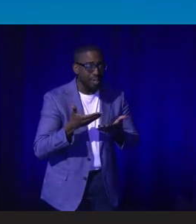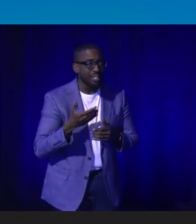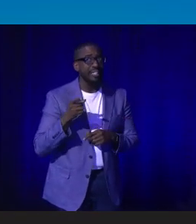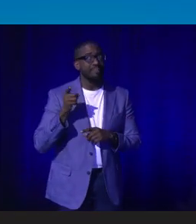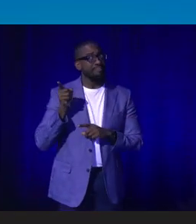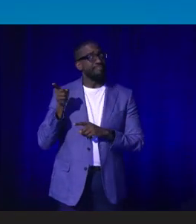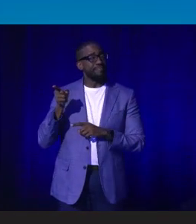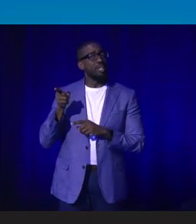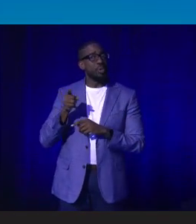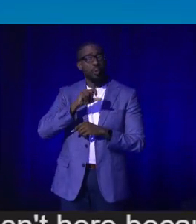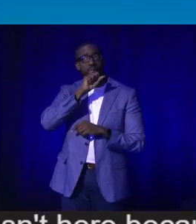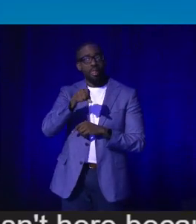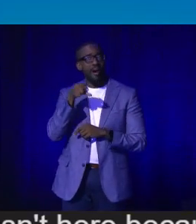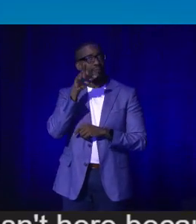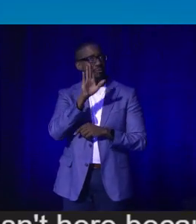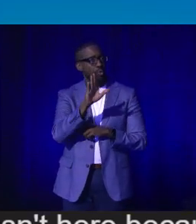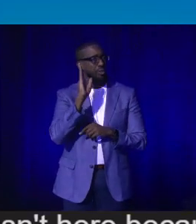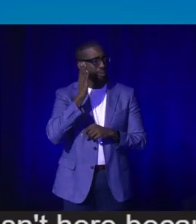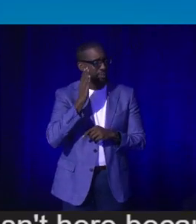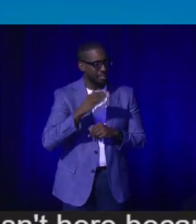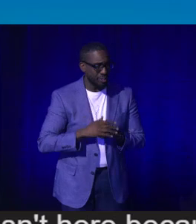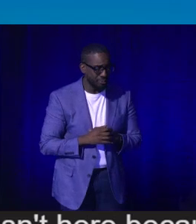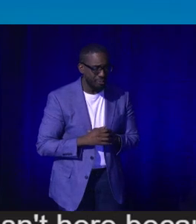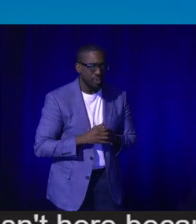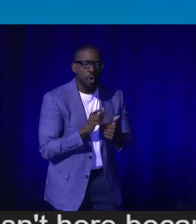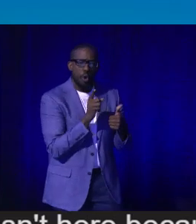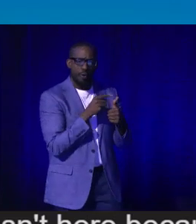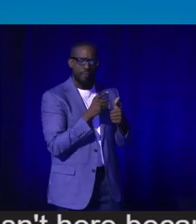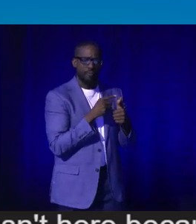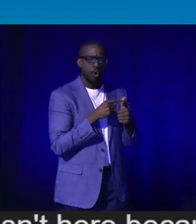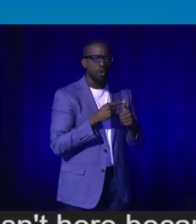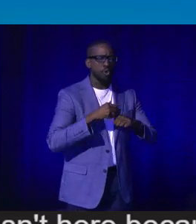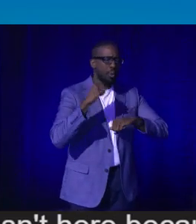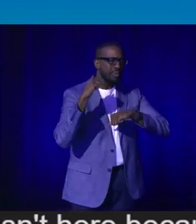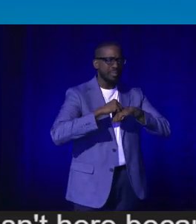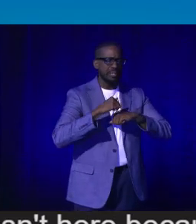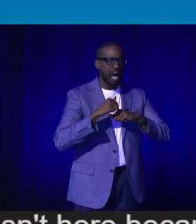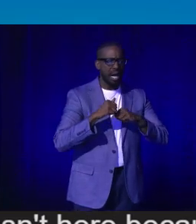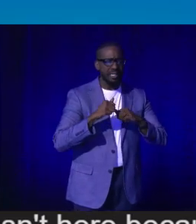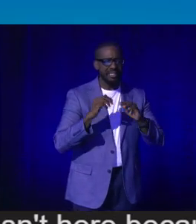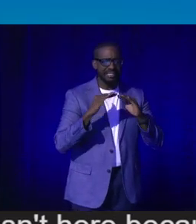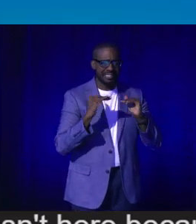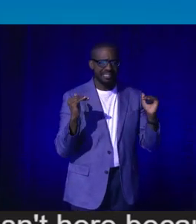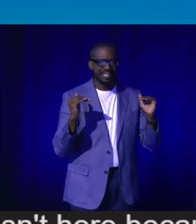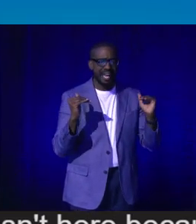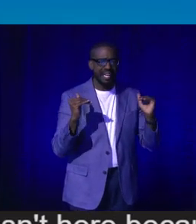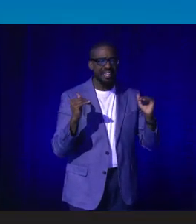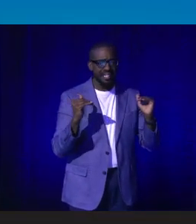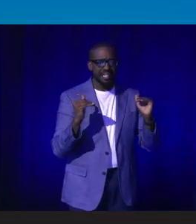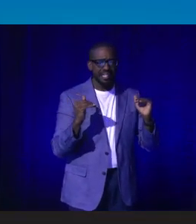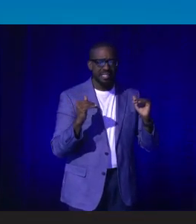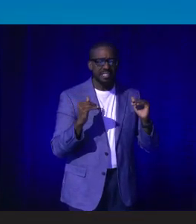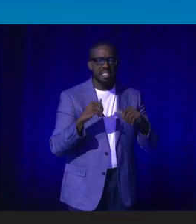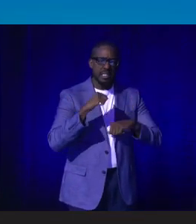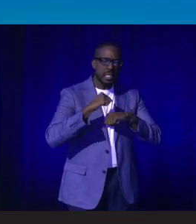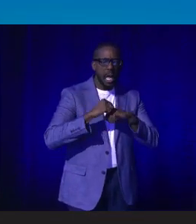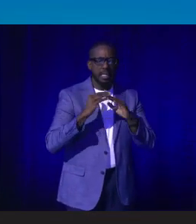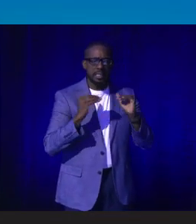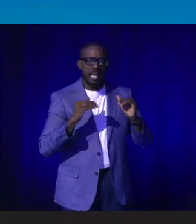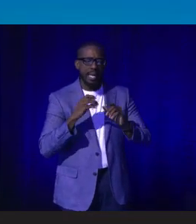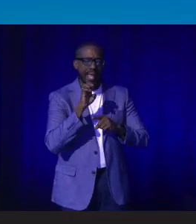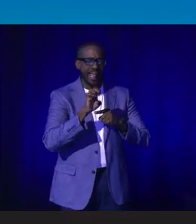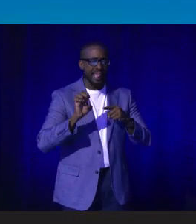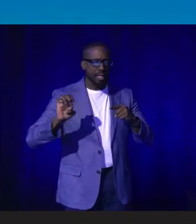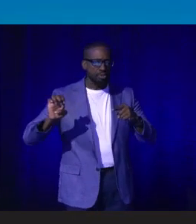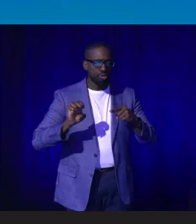So there was a sort of brief mention of solid-state electrolytes, and kind of an idea kind of popped in my head. I was wondering how